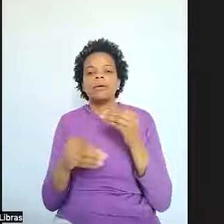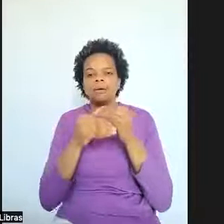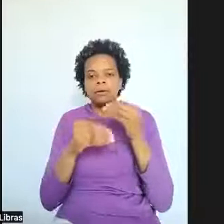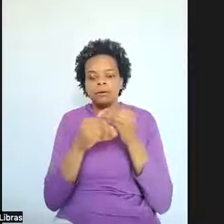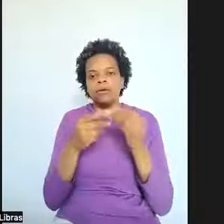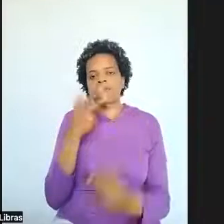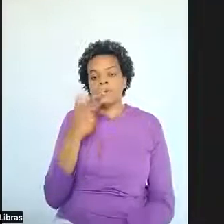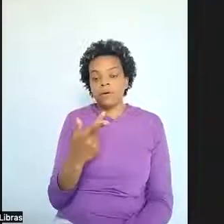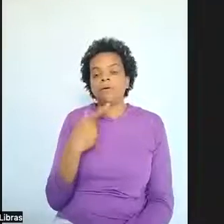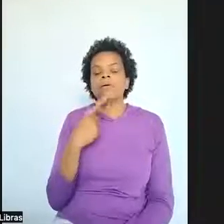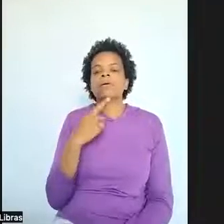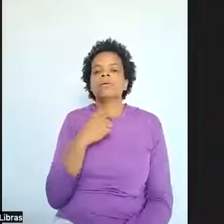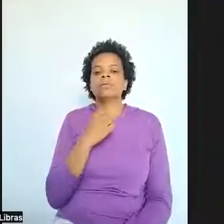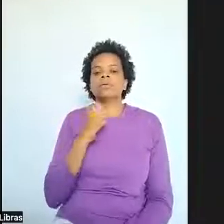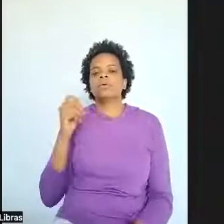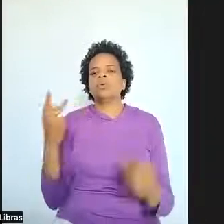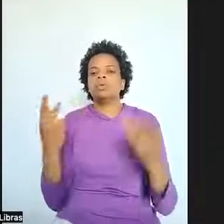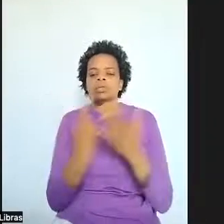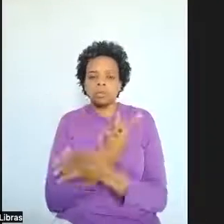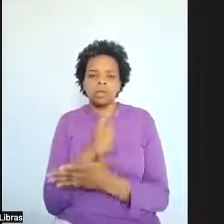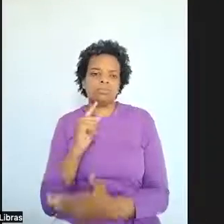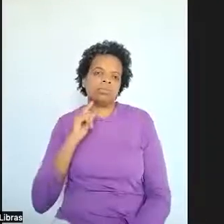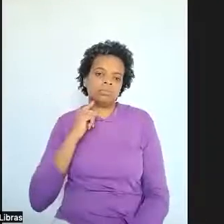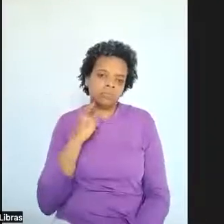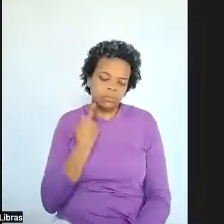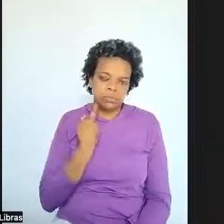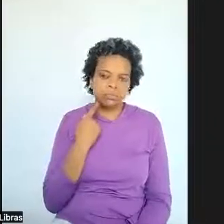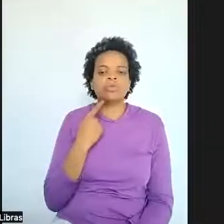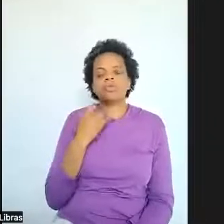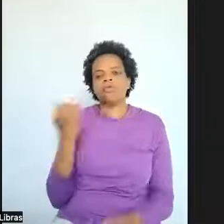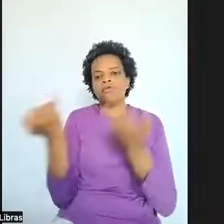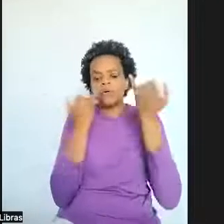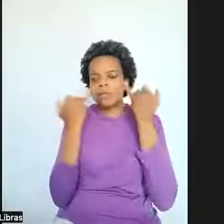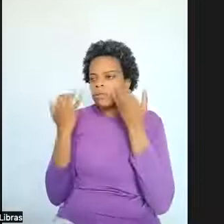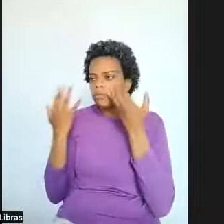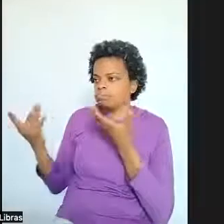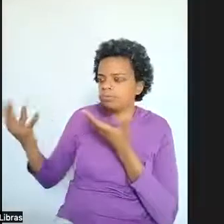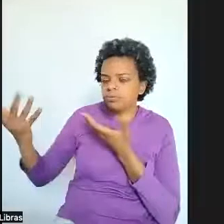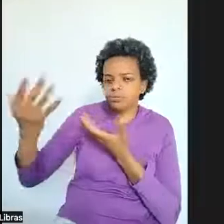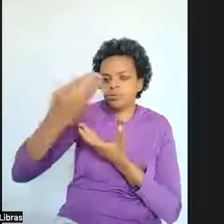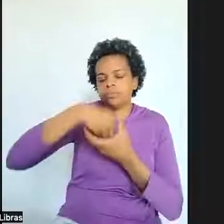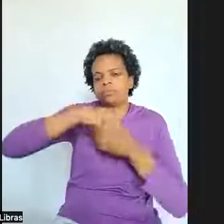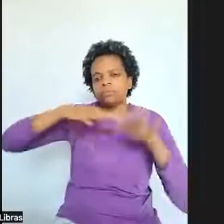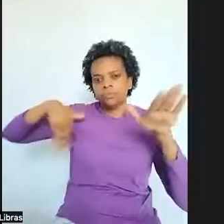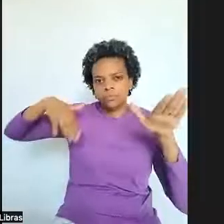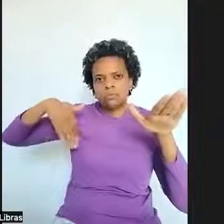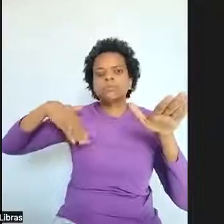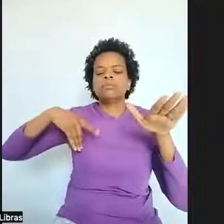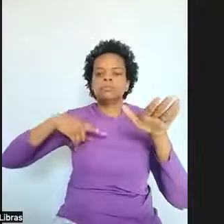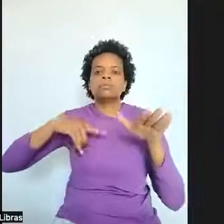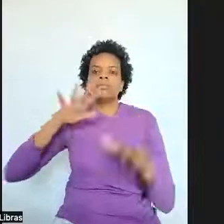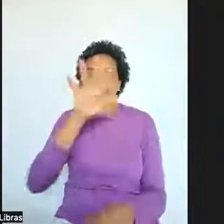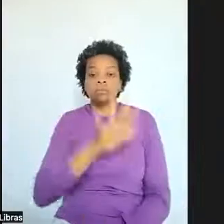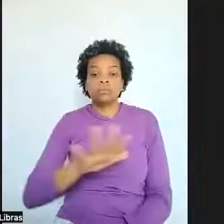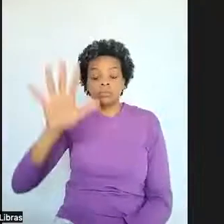Yes, I would. I would like to. I know that all the information that we gather in our coast go